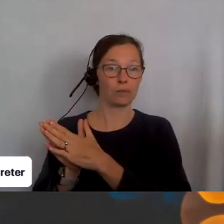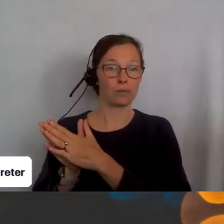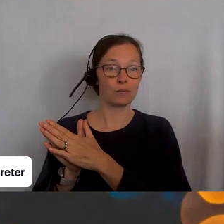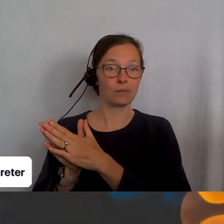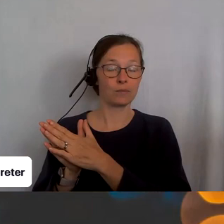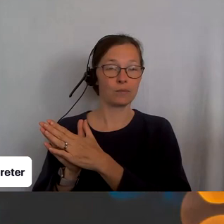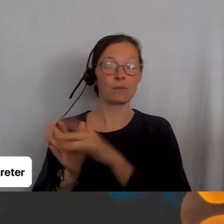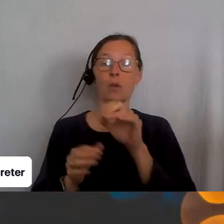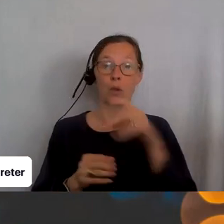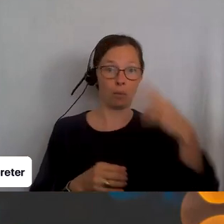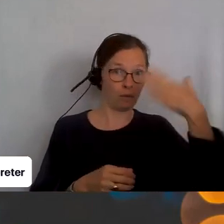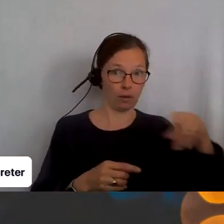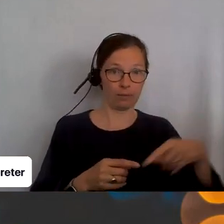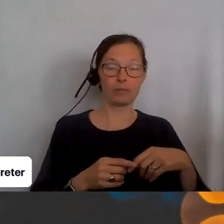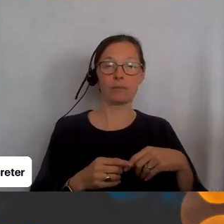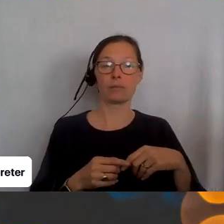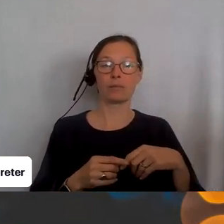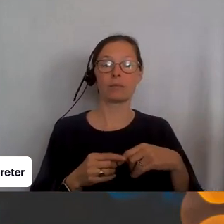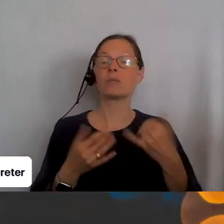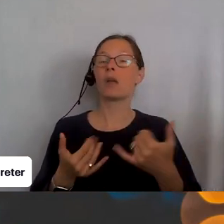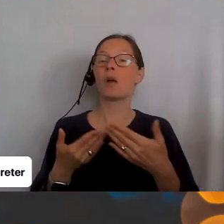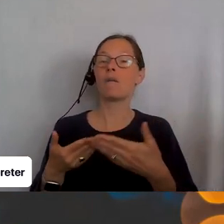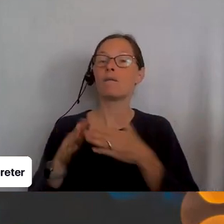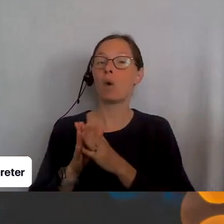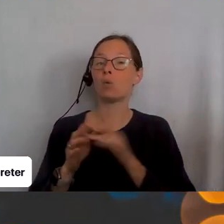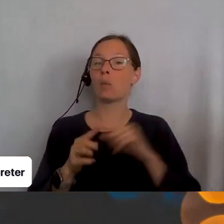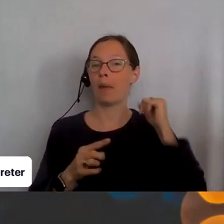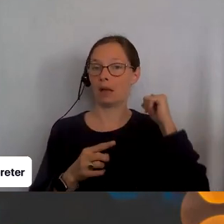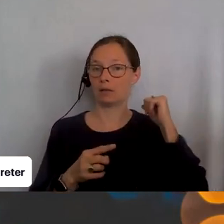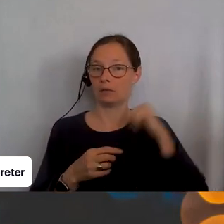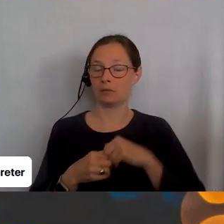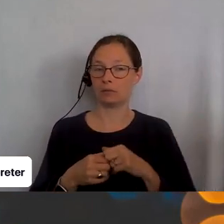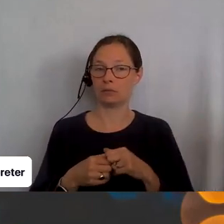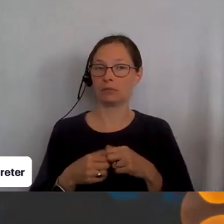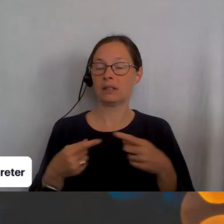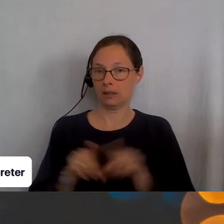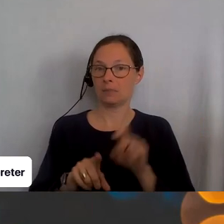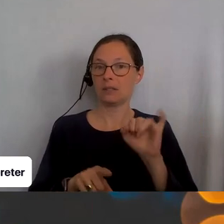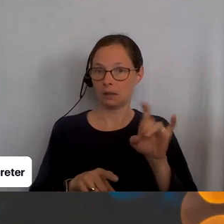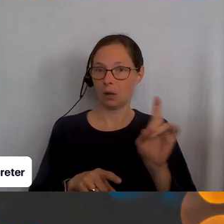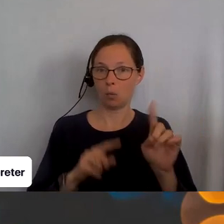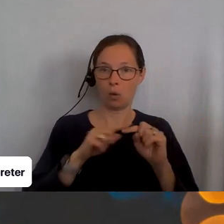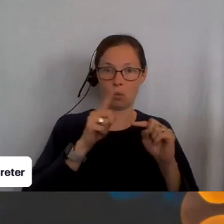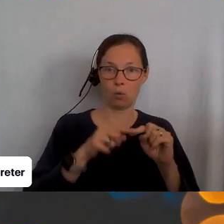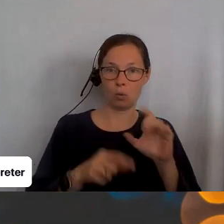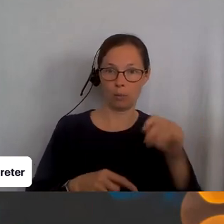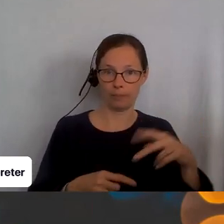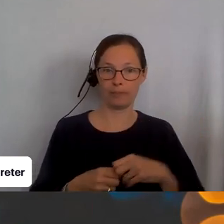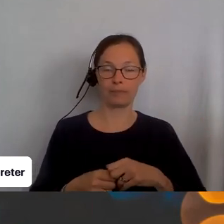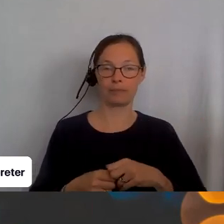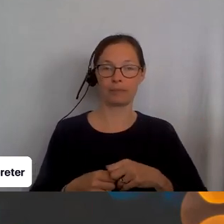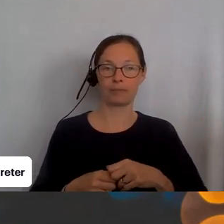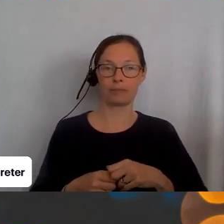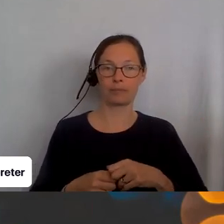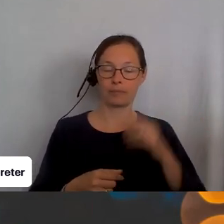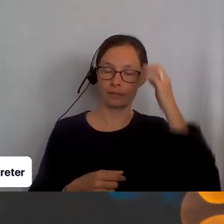the front, fold it towards the back. So you're on the same side that the loop is. And push